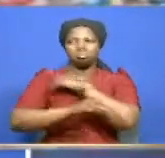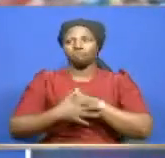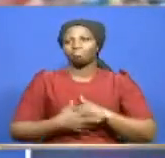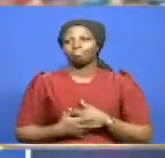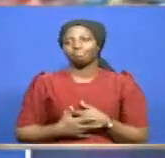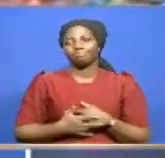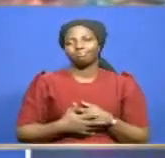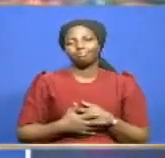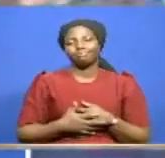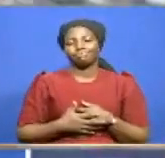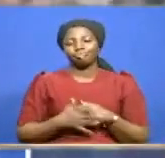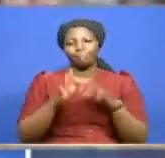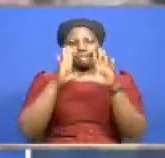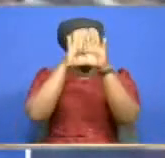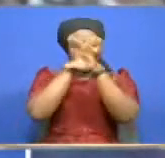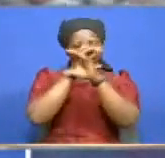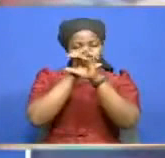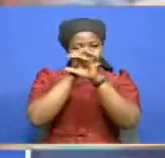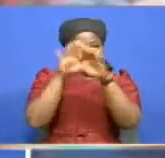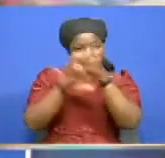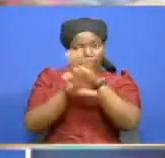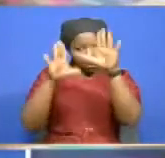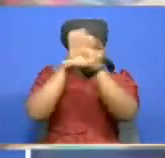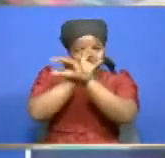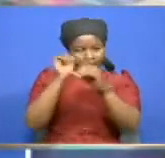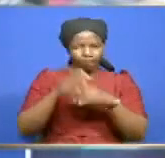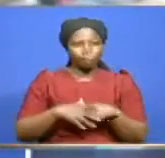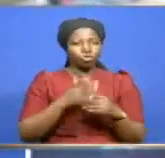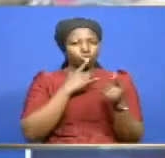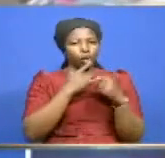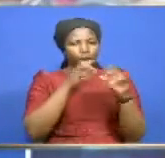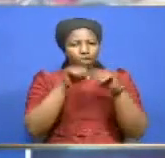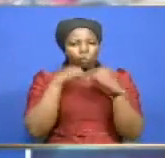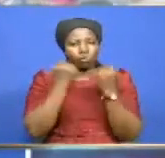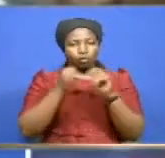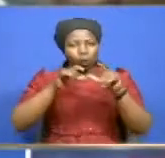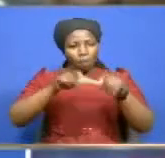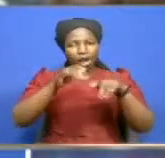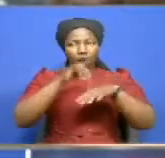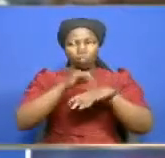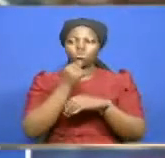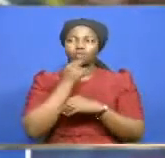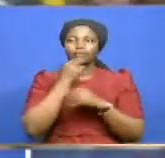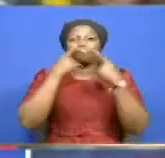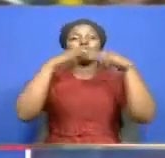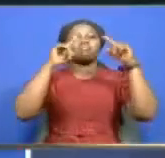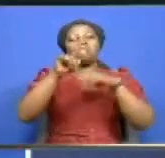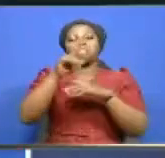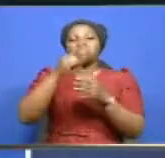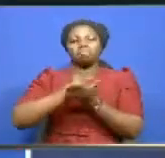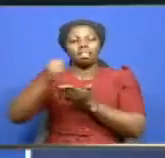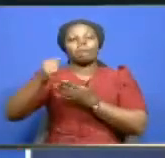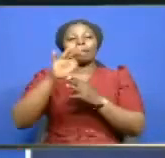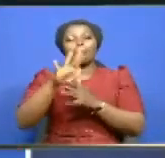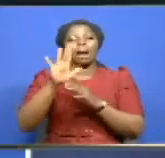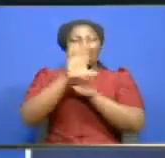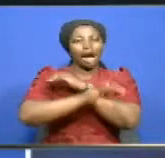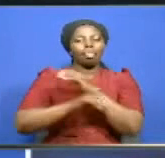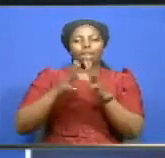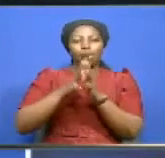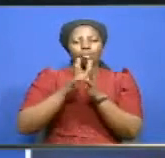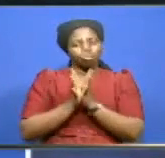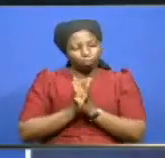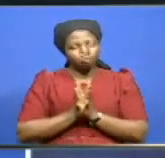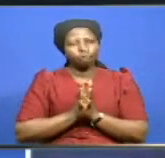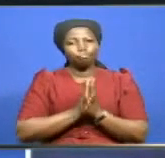The Deputy President took to social media on Tuesday to announce that he will be suspending his countrywide tours due to the upsurge